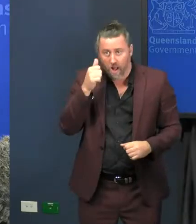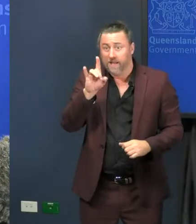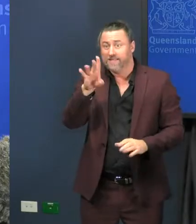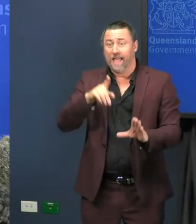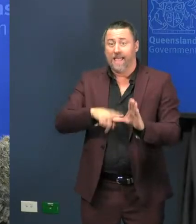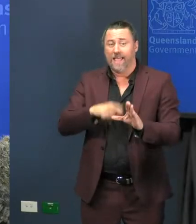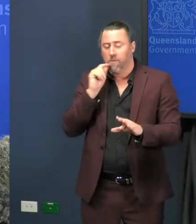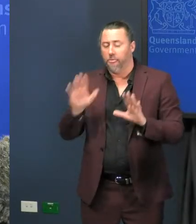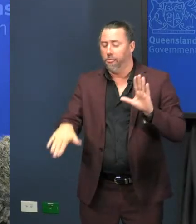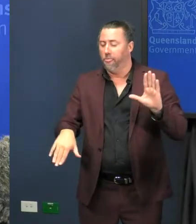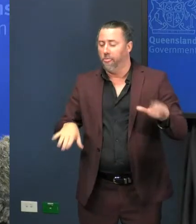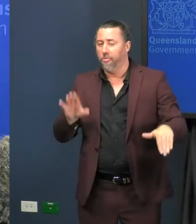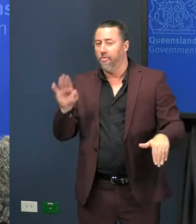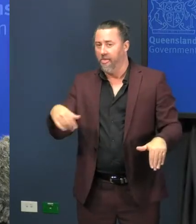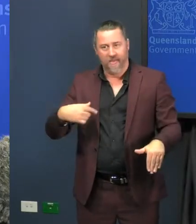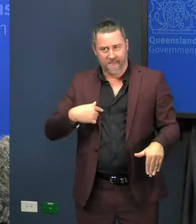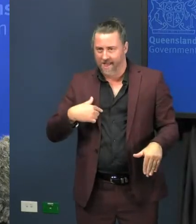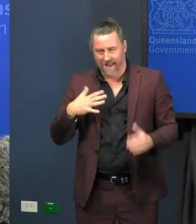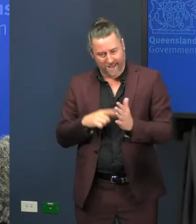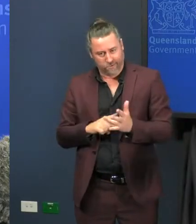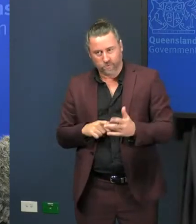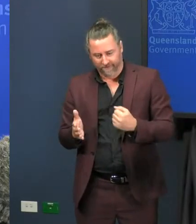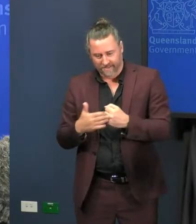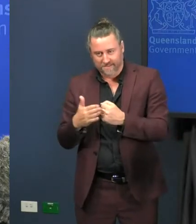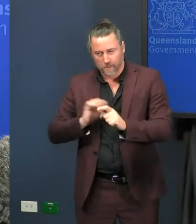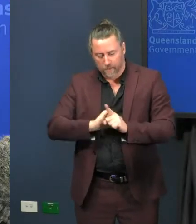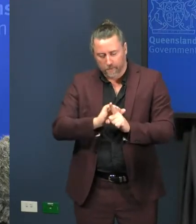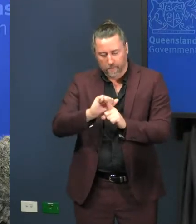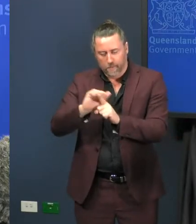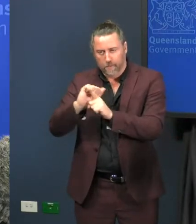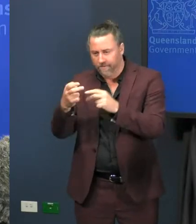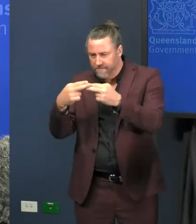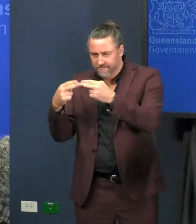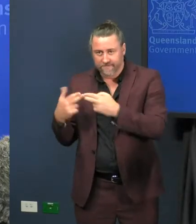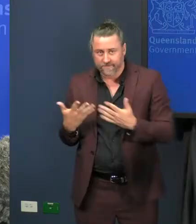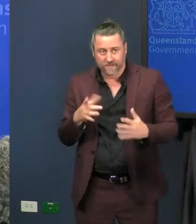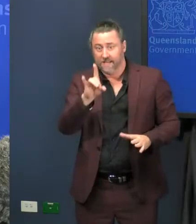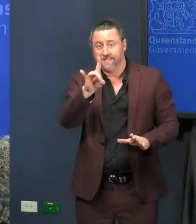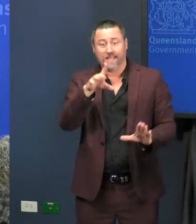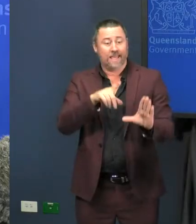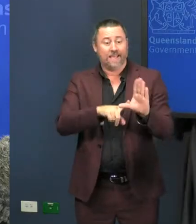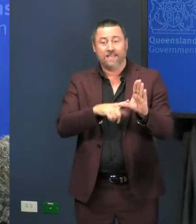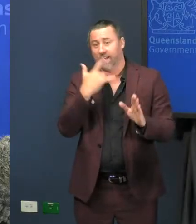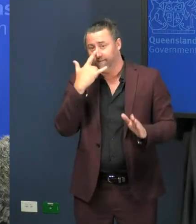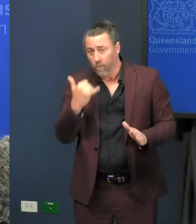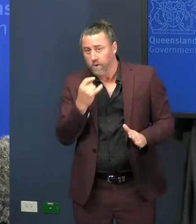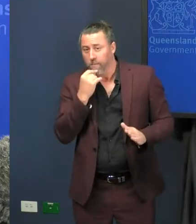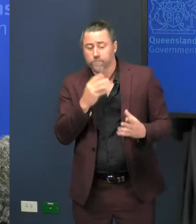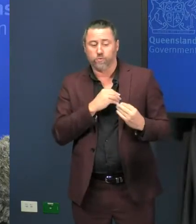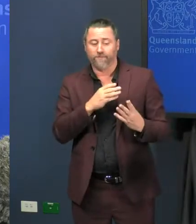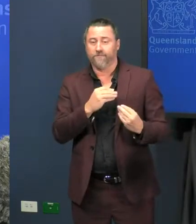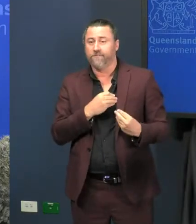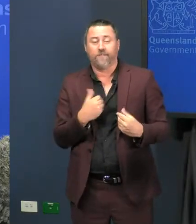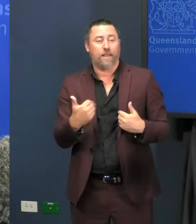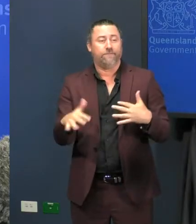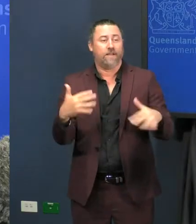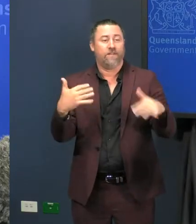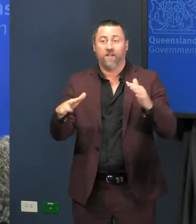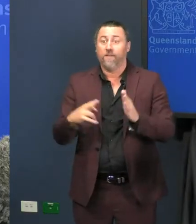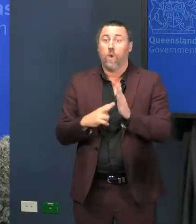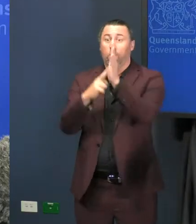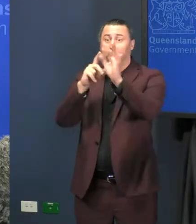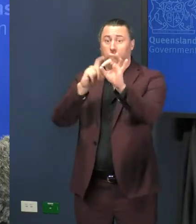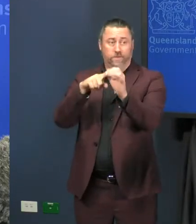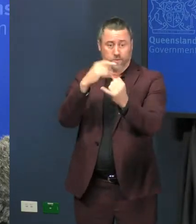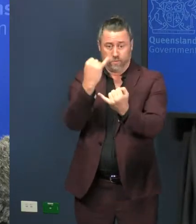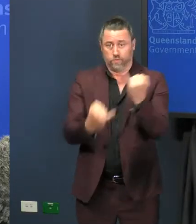those communities safe. And we've well and truly seen the result of 10 years of it going in the other direction. And Far North Queensland's been in the